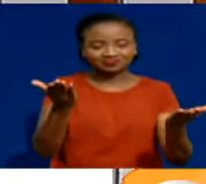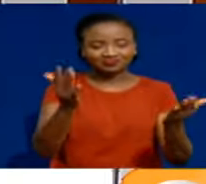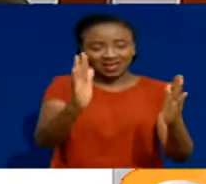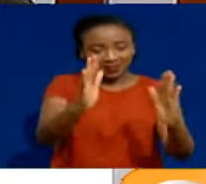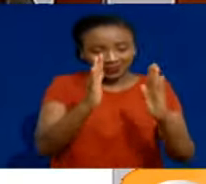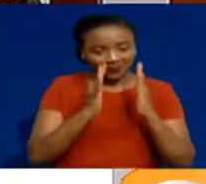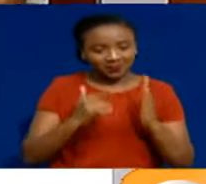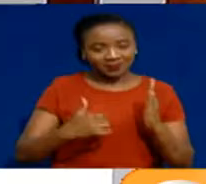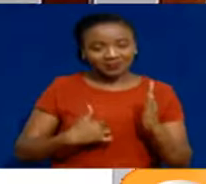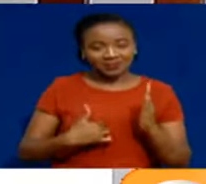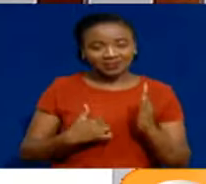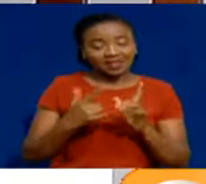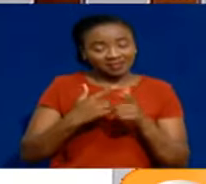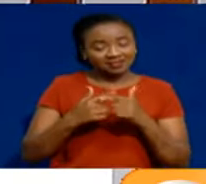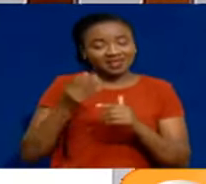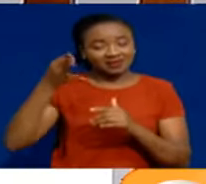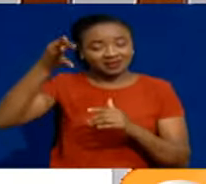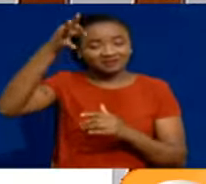so that nobody will regret.